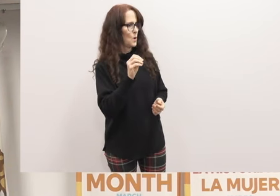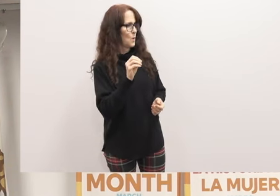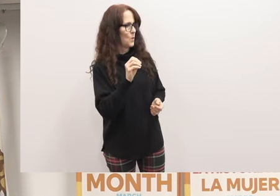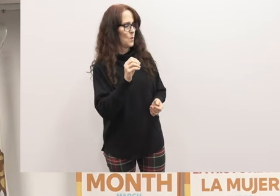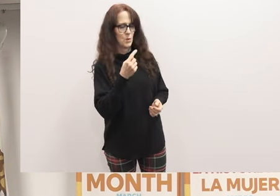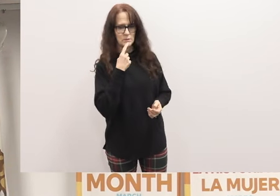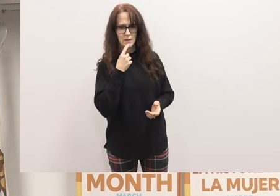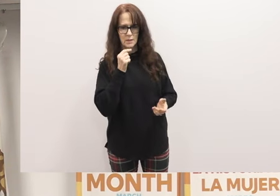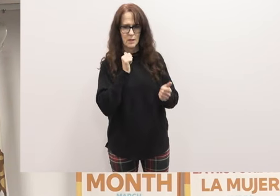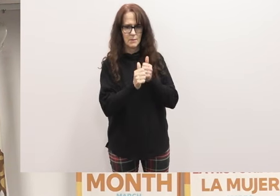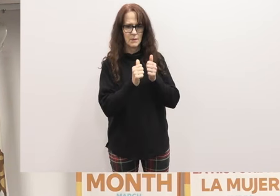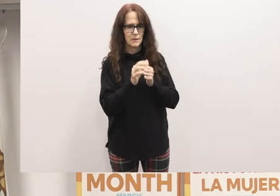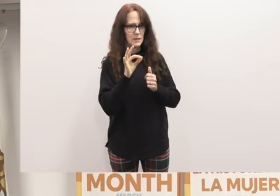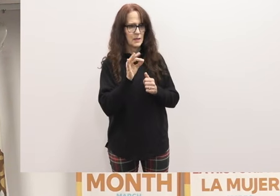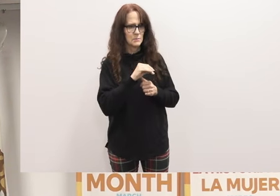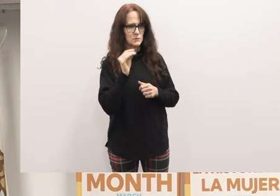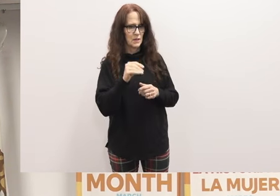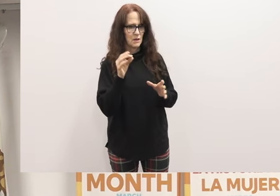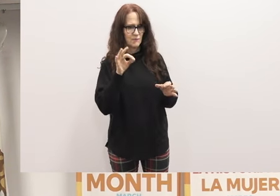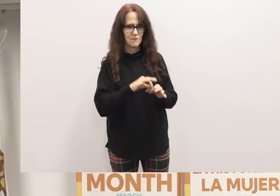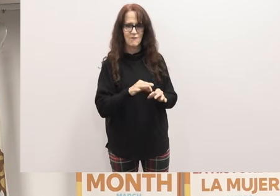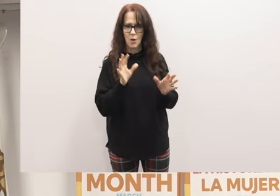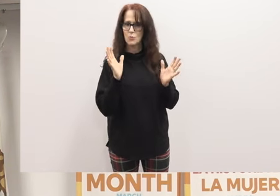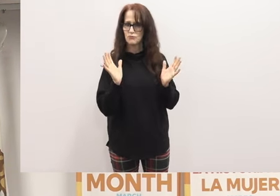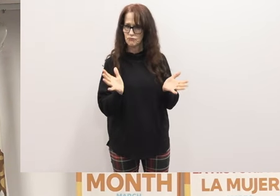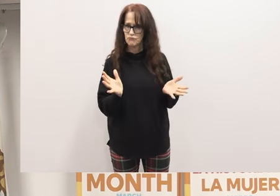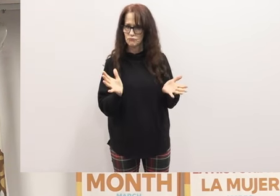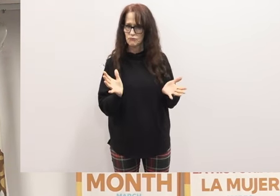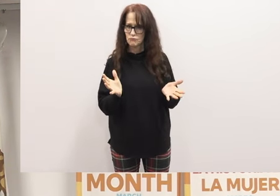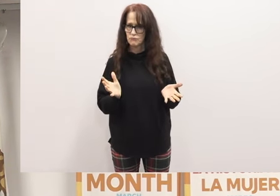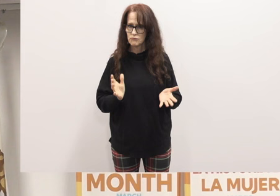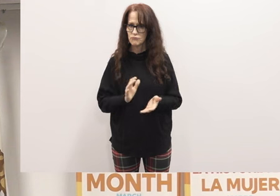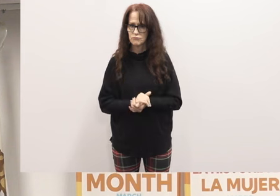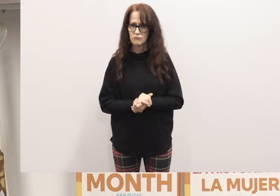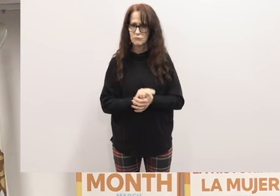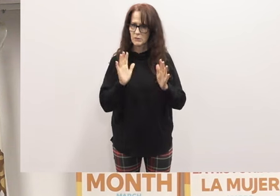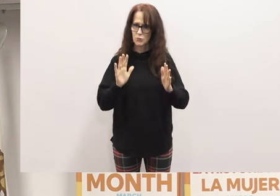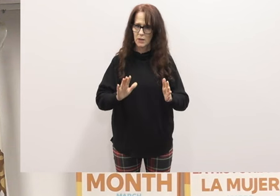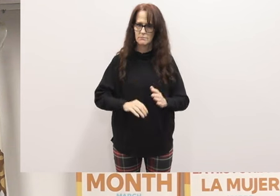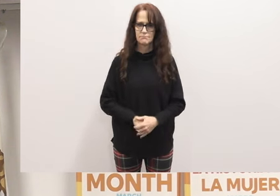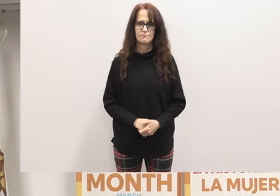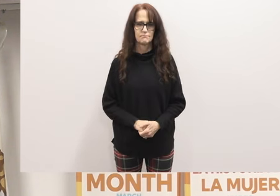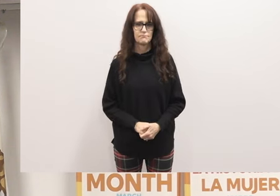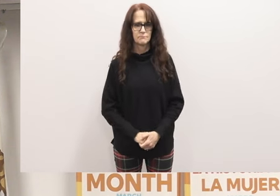over 90% of the vote. So that's great.